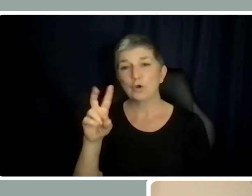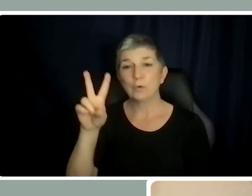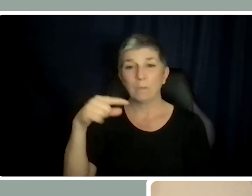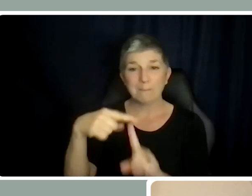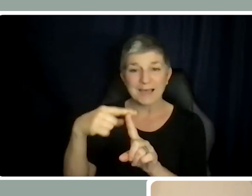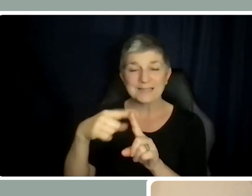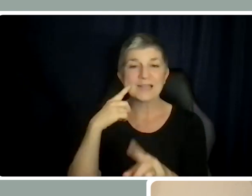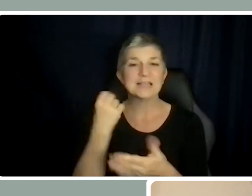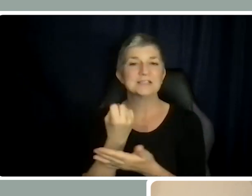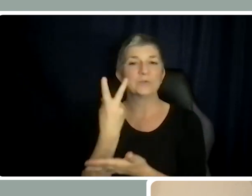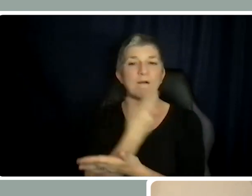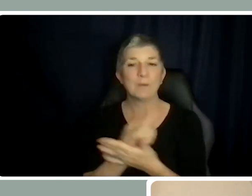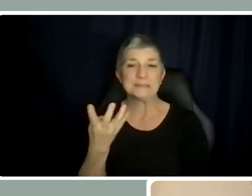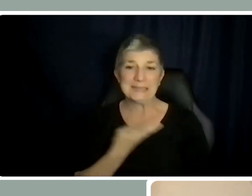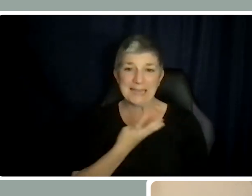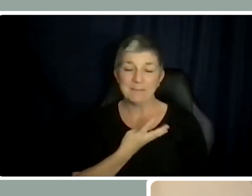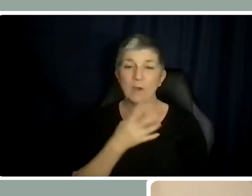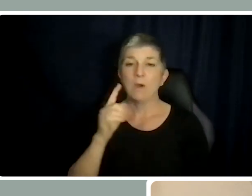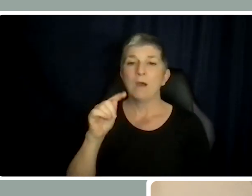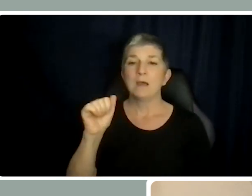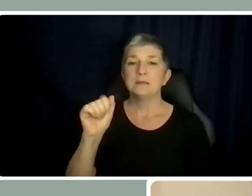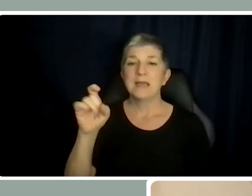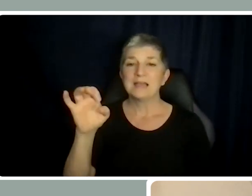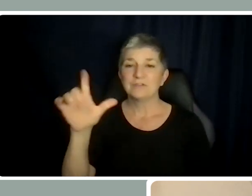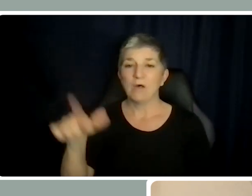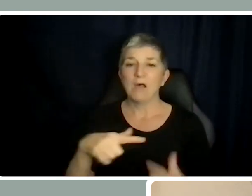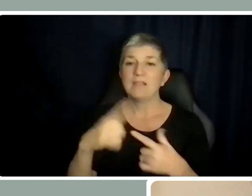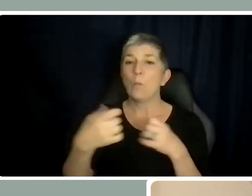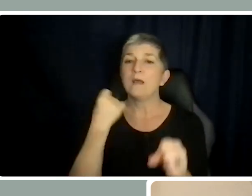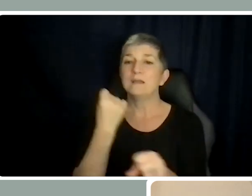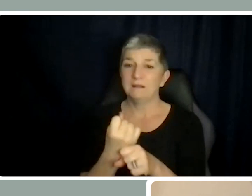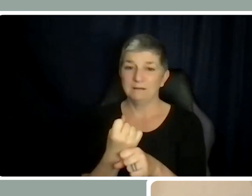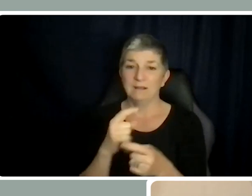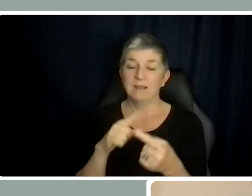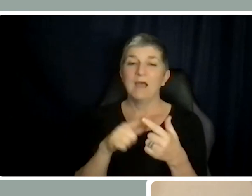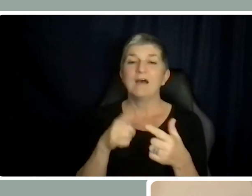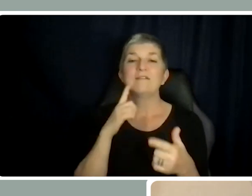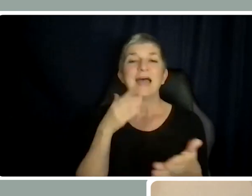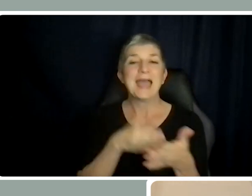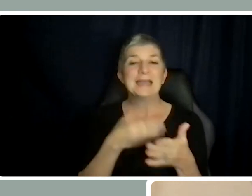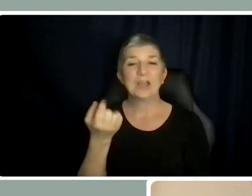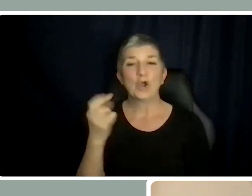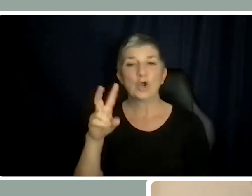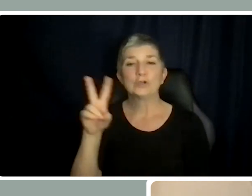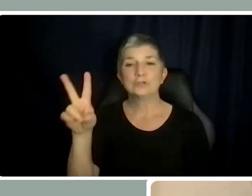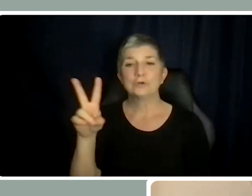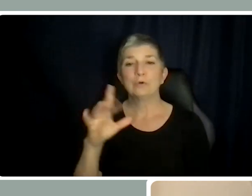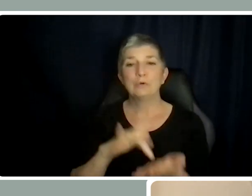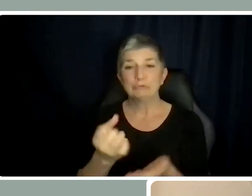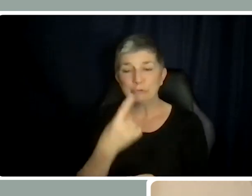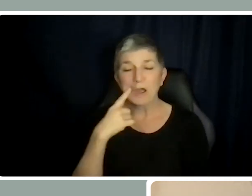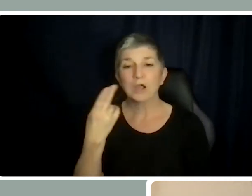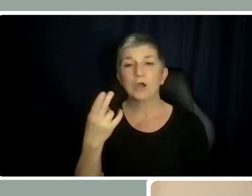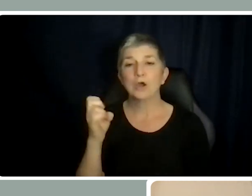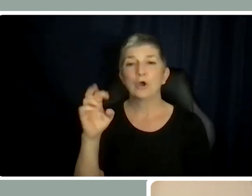is 12 weeks of the chemotherapy Taxol and then 1 year of the anti-HER2 targeted drug called Herceptin. That's called the